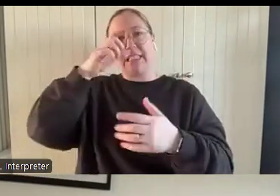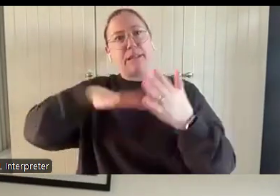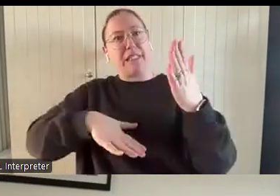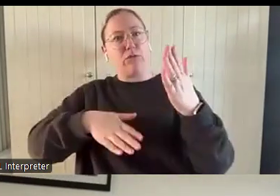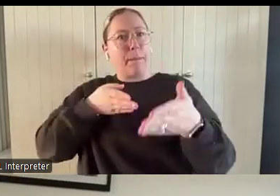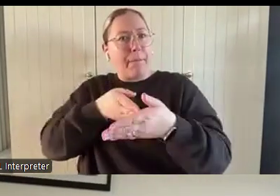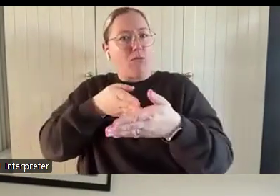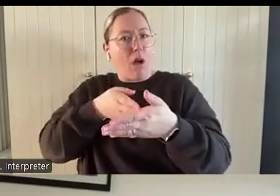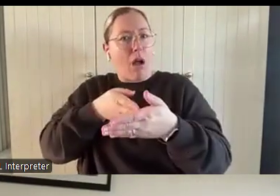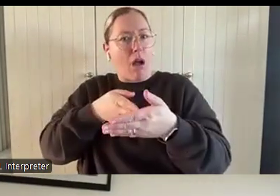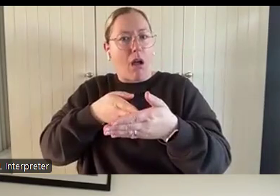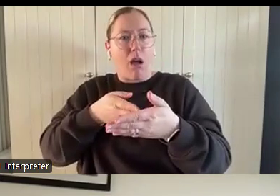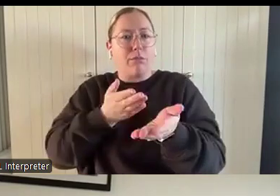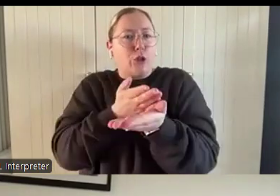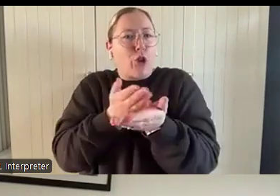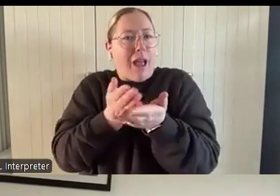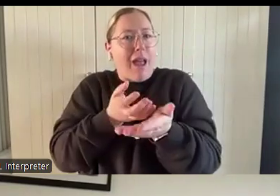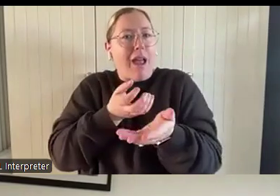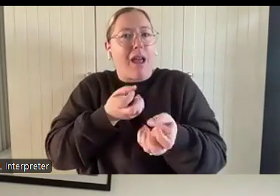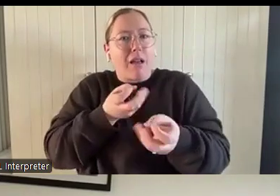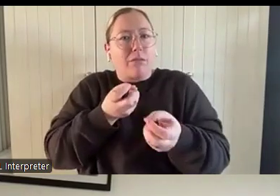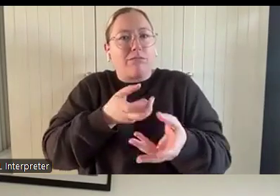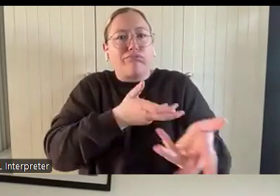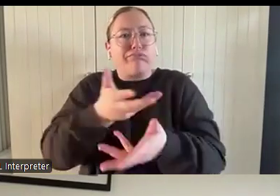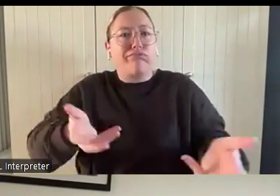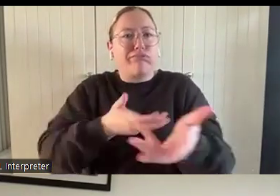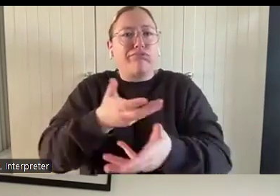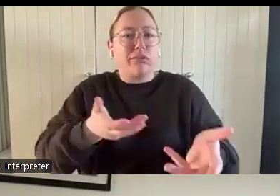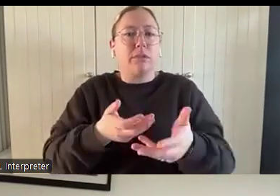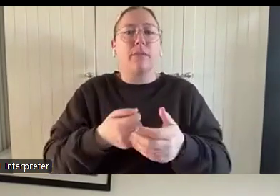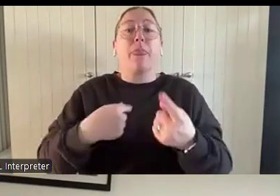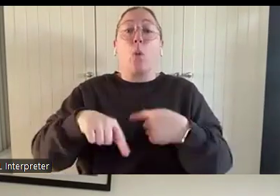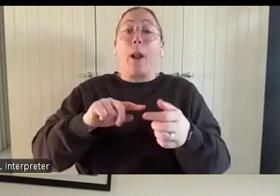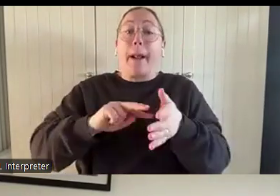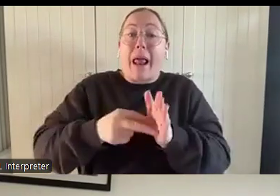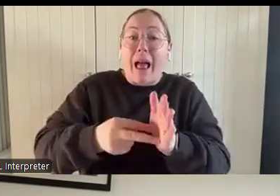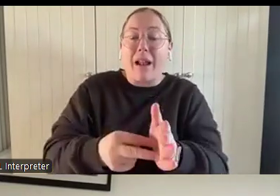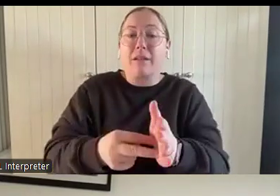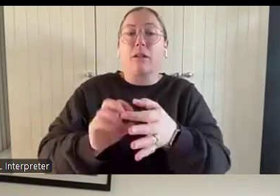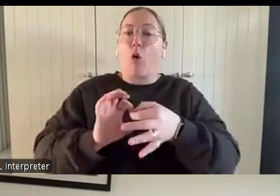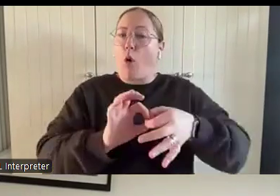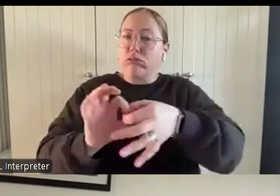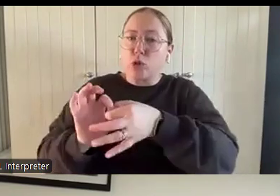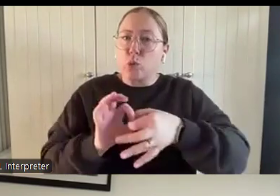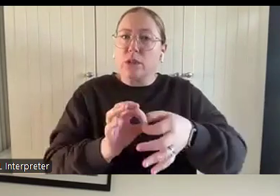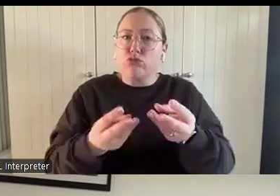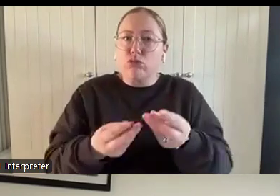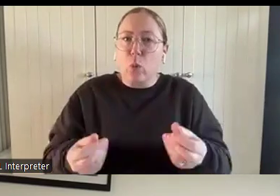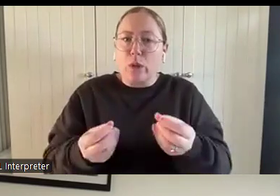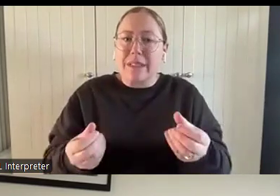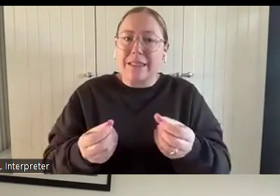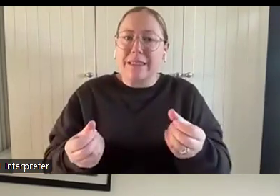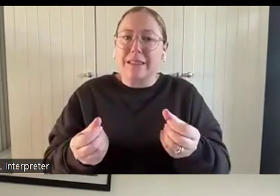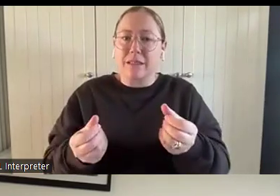sport. We plan and co-produce resources and presentations that we co-deliver to grassroots